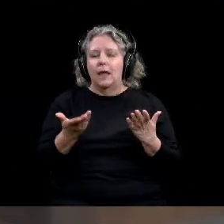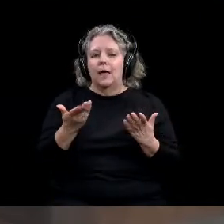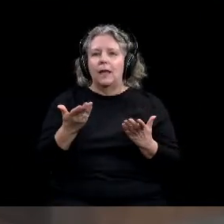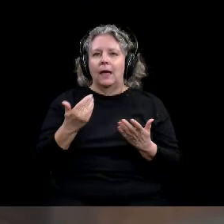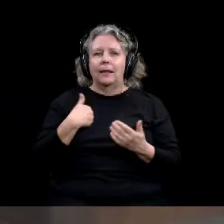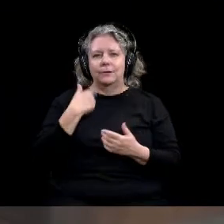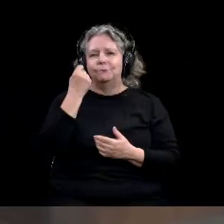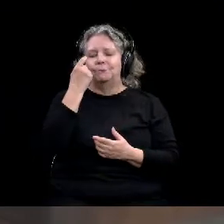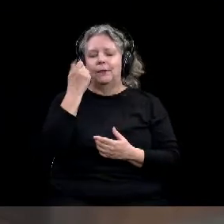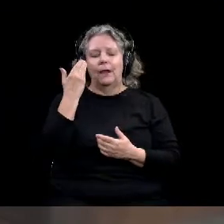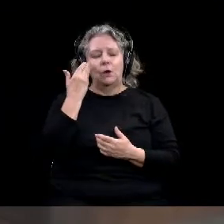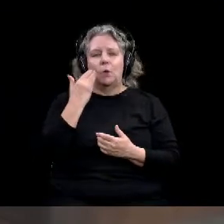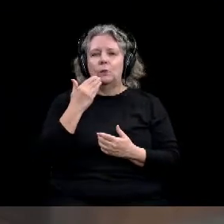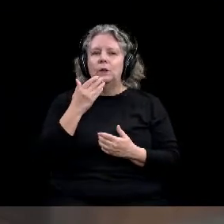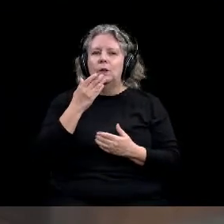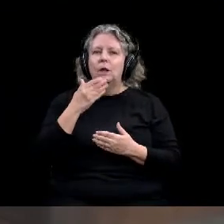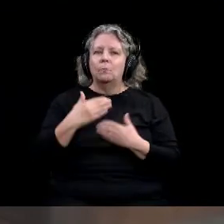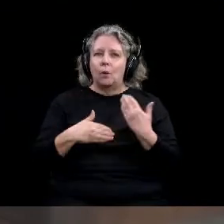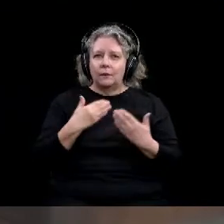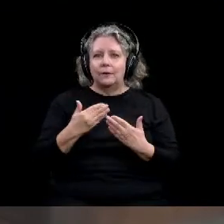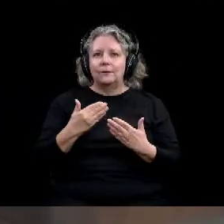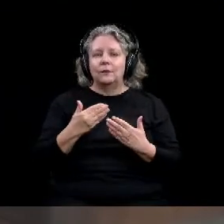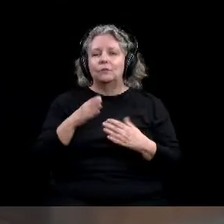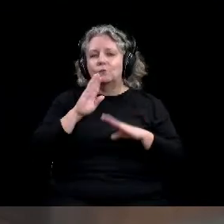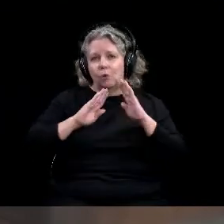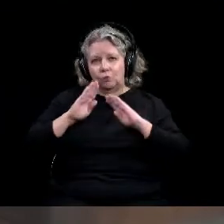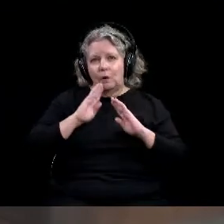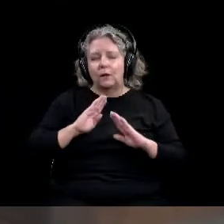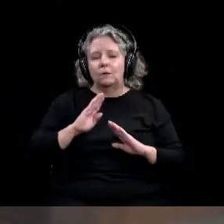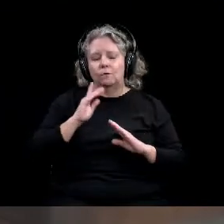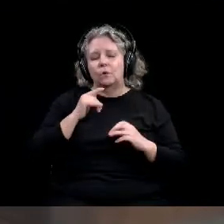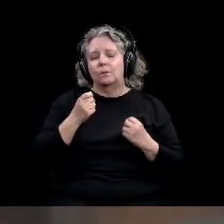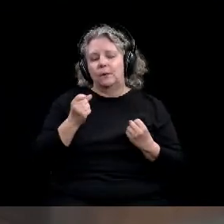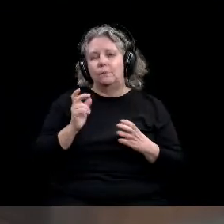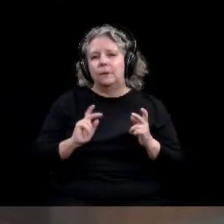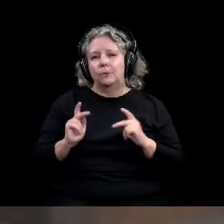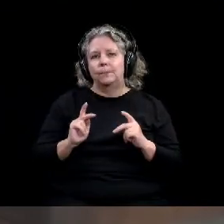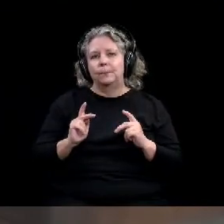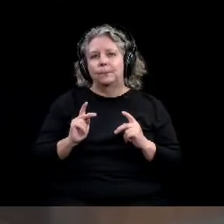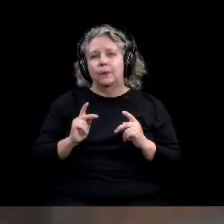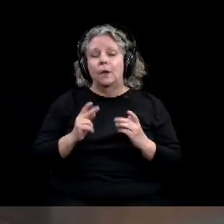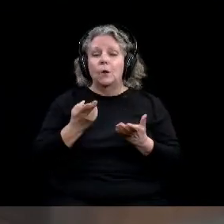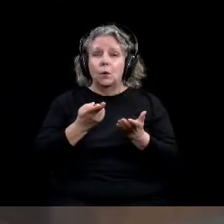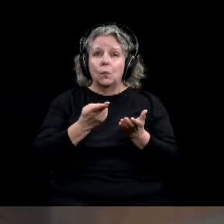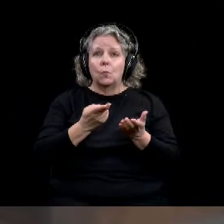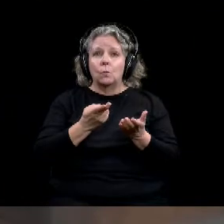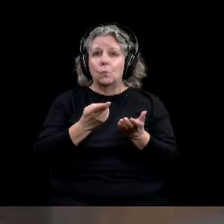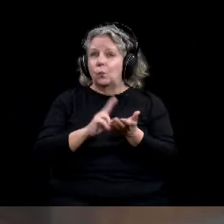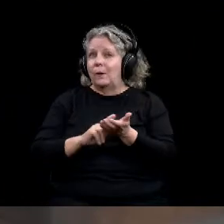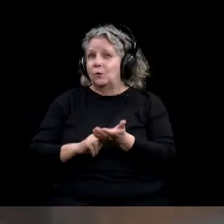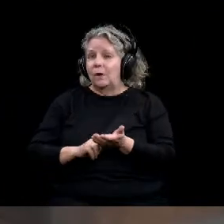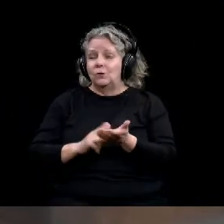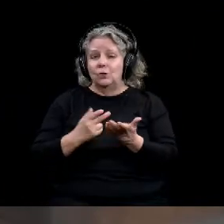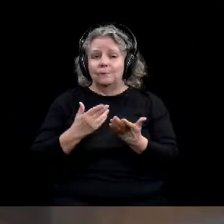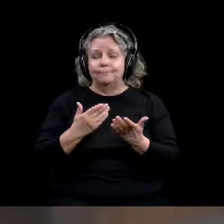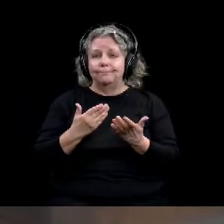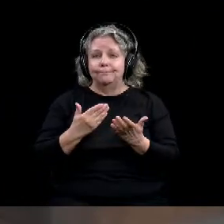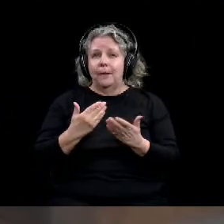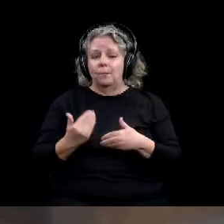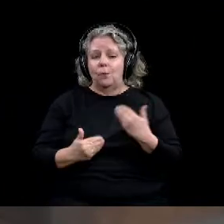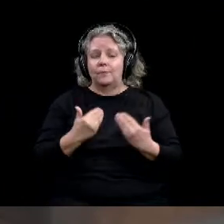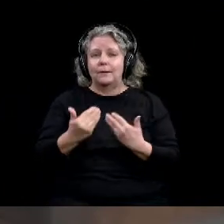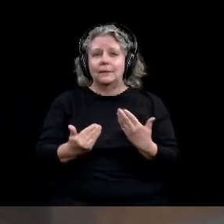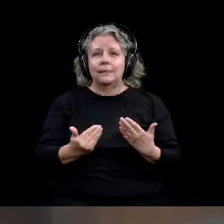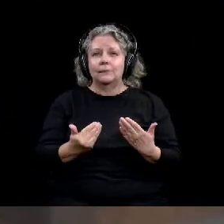registration process was unable to accommodate the initial volume, but the process